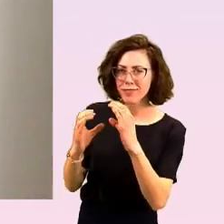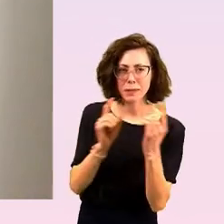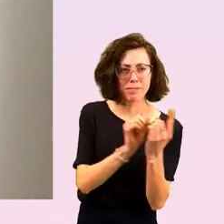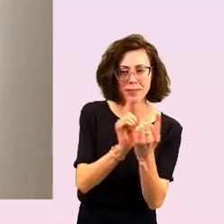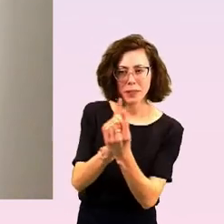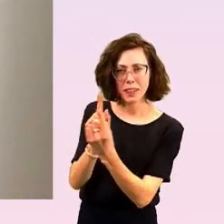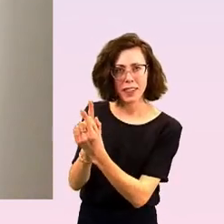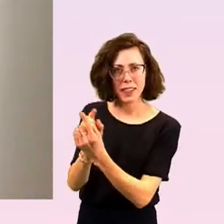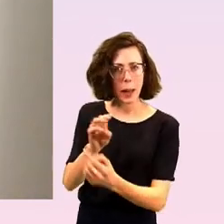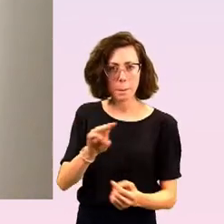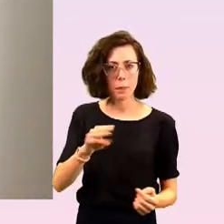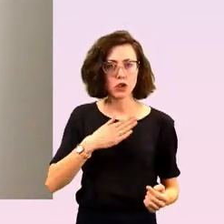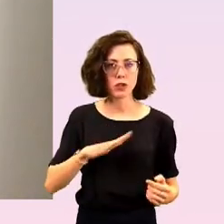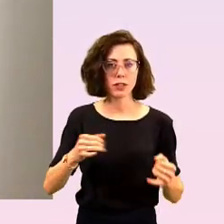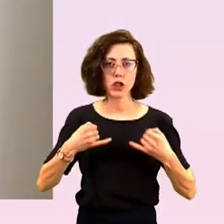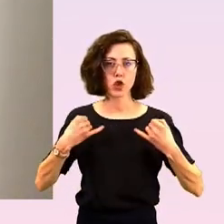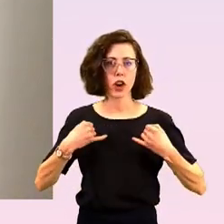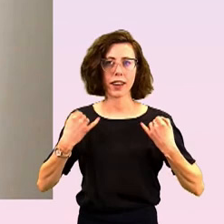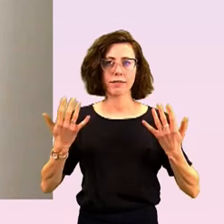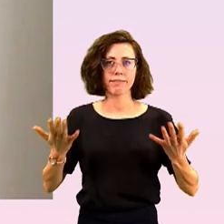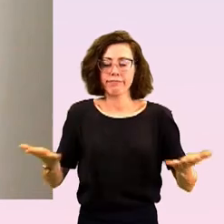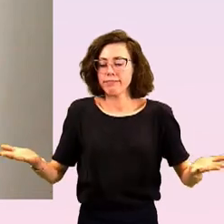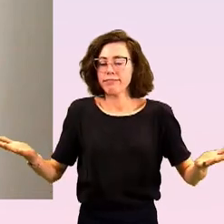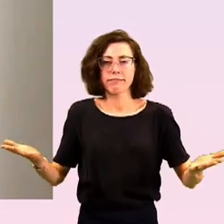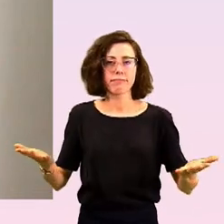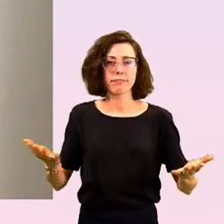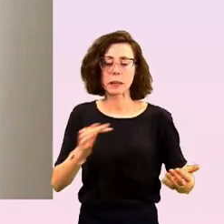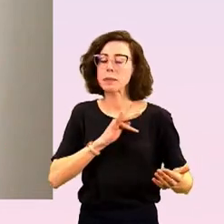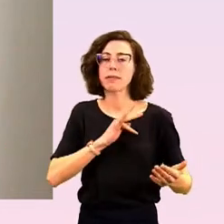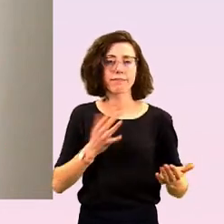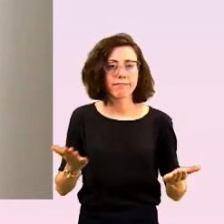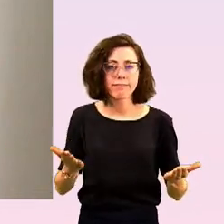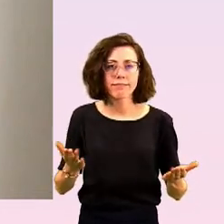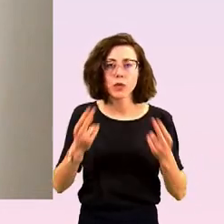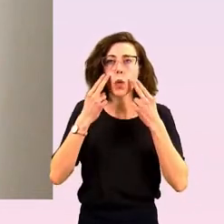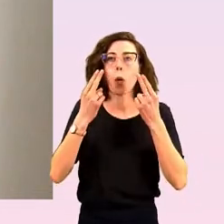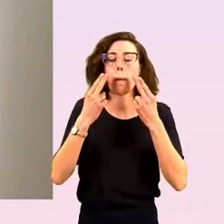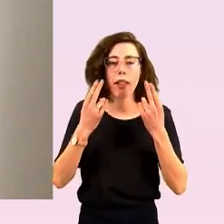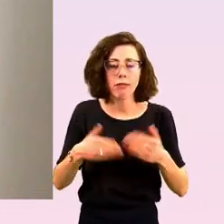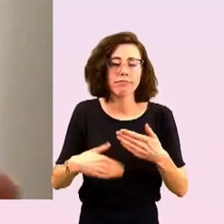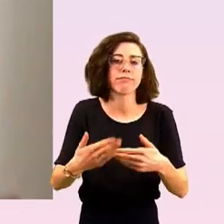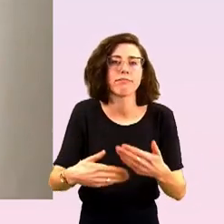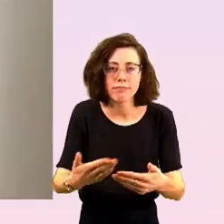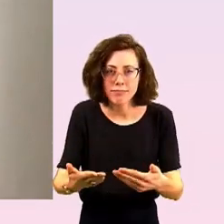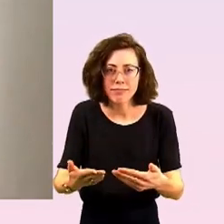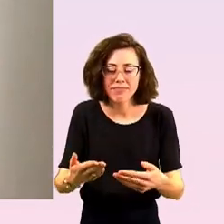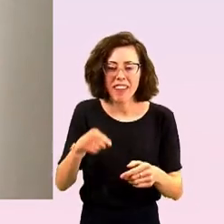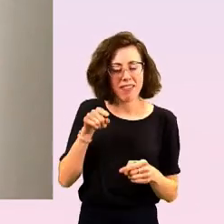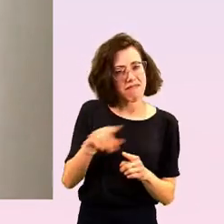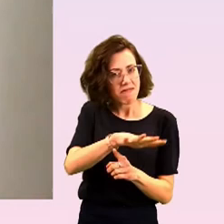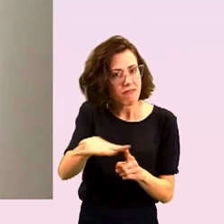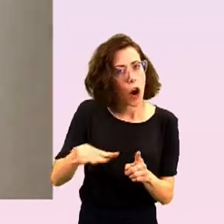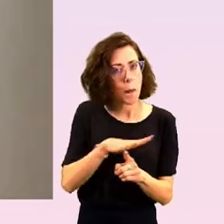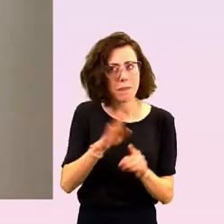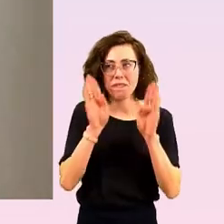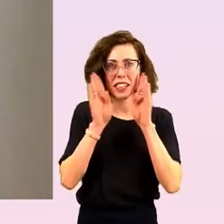just simply being themselves in this, in spite, you know, in the environment that is